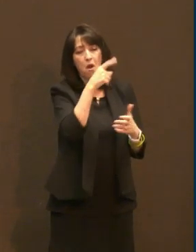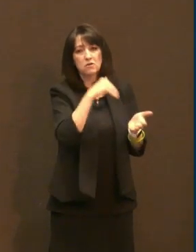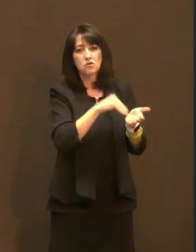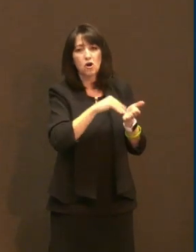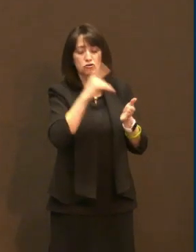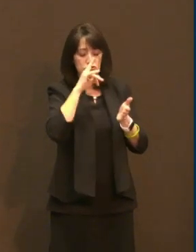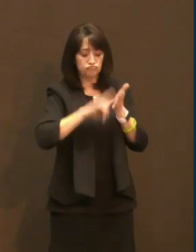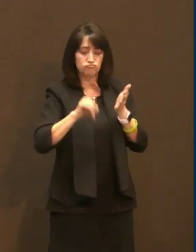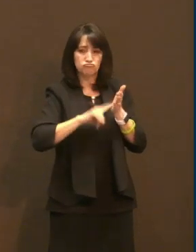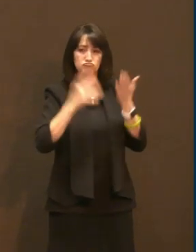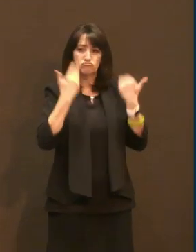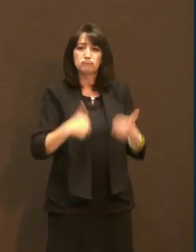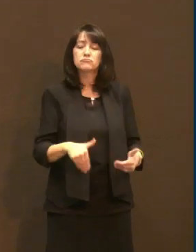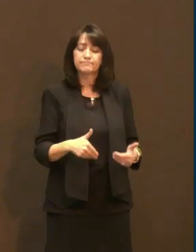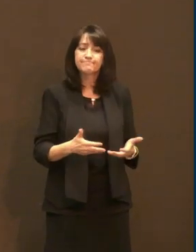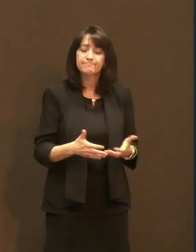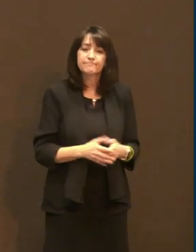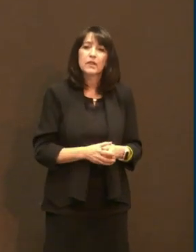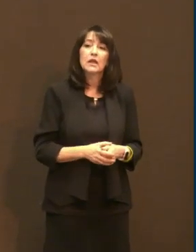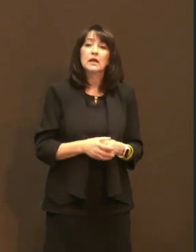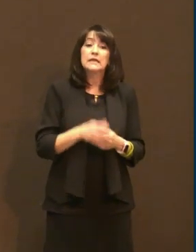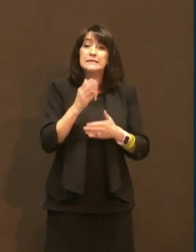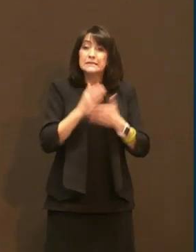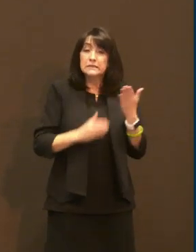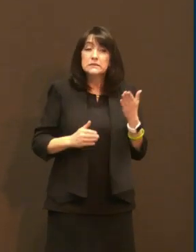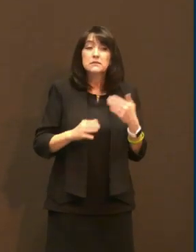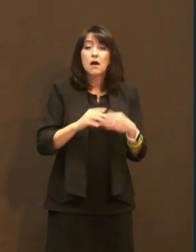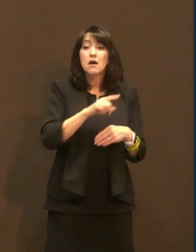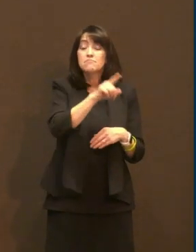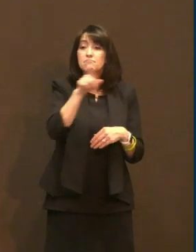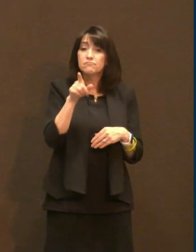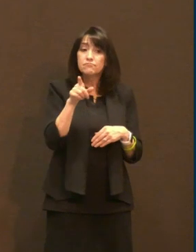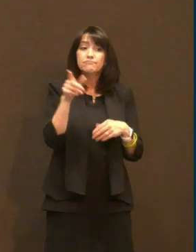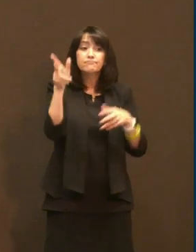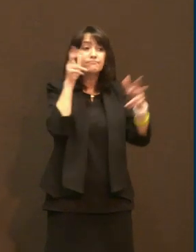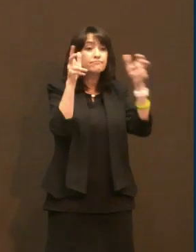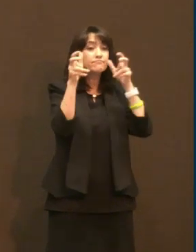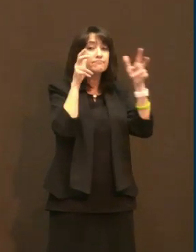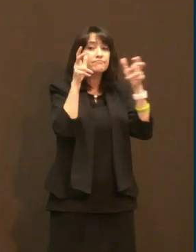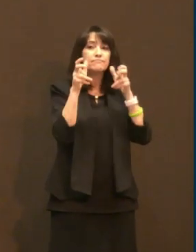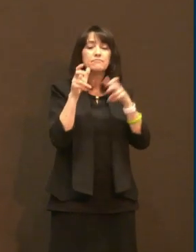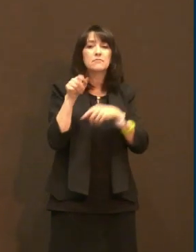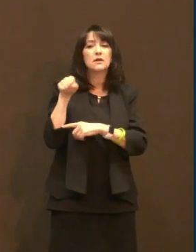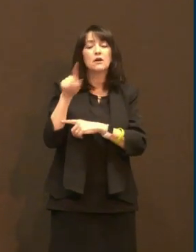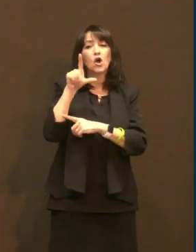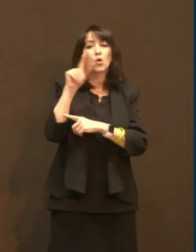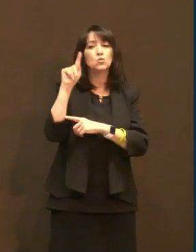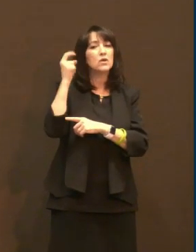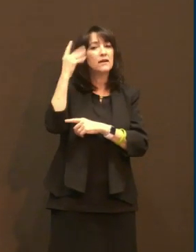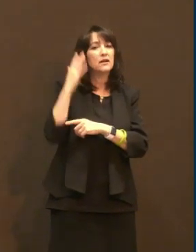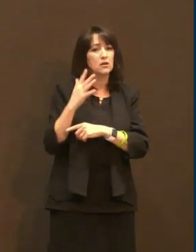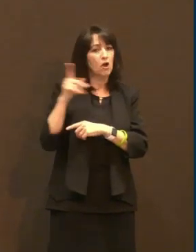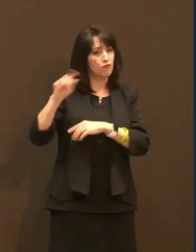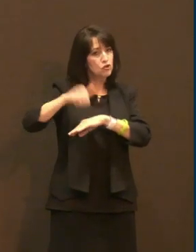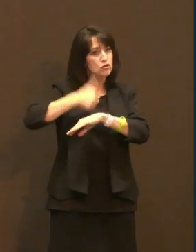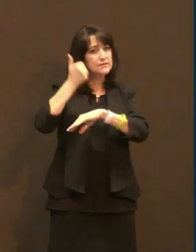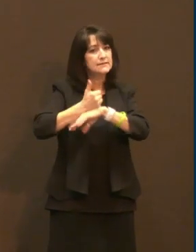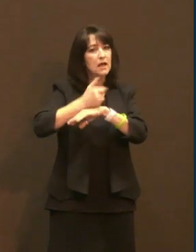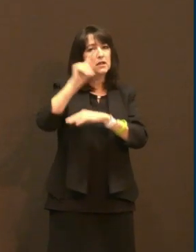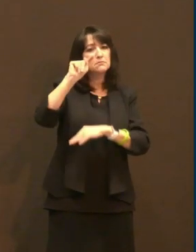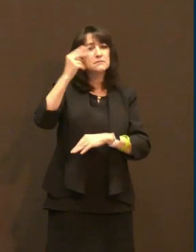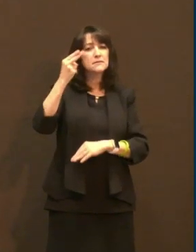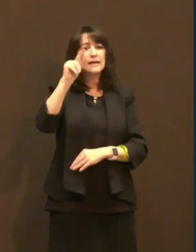about that, part of what we've heard from the town halls that the Lieutenant Governor's put on and Department of State's been a great partner with is how can